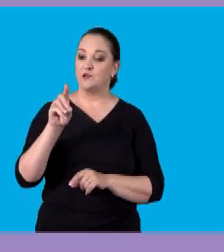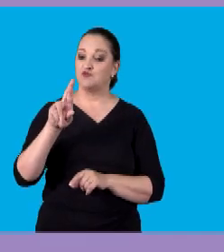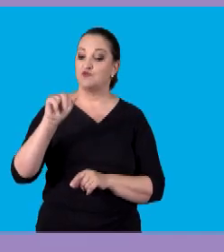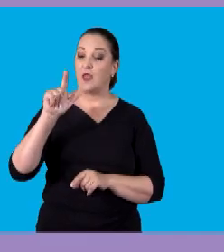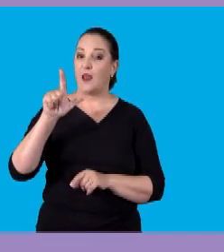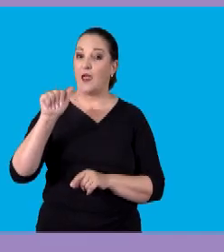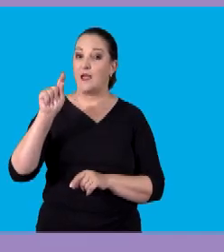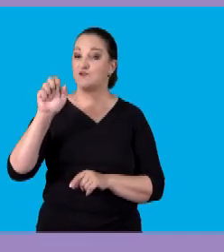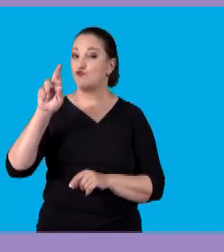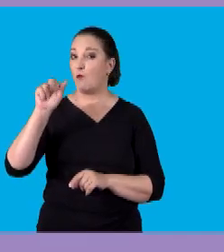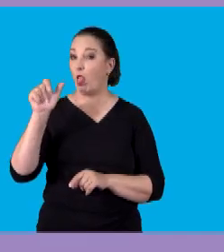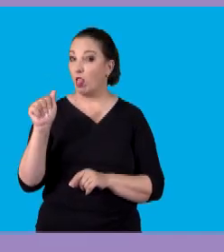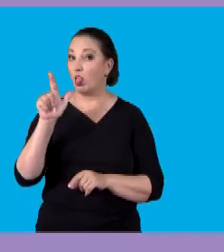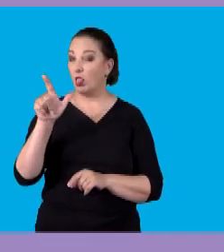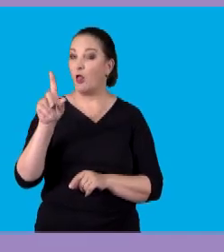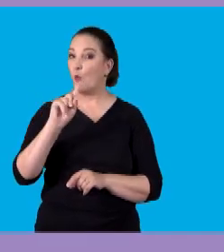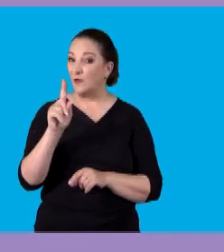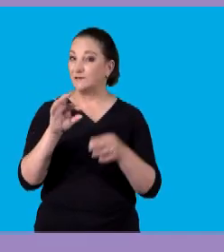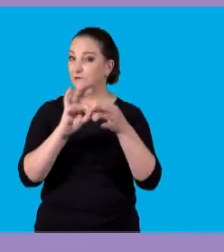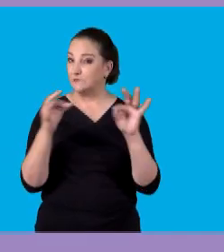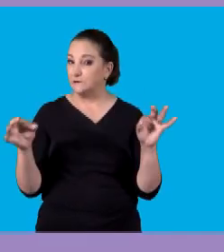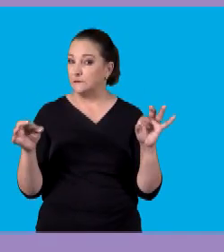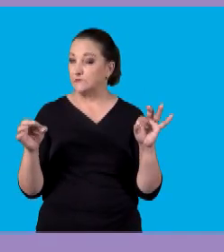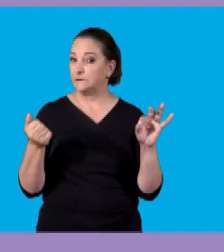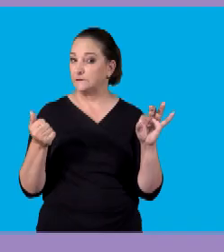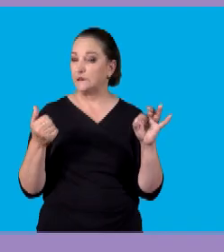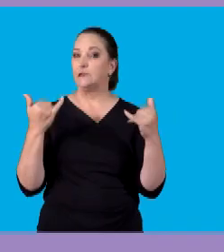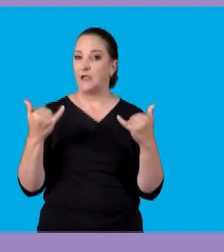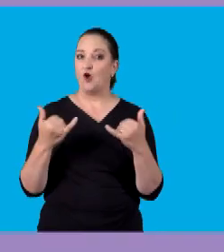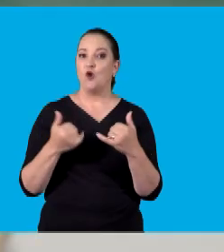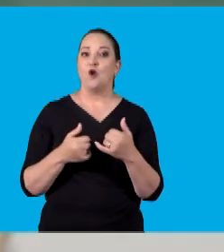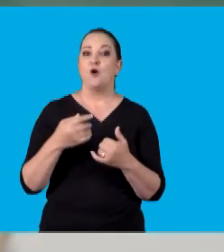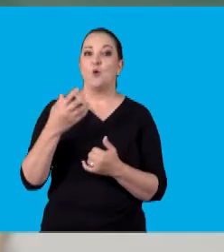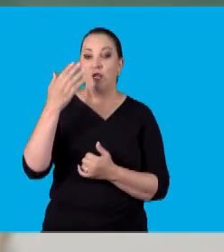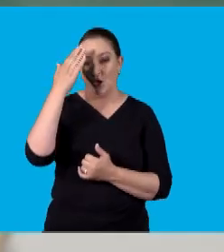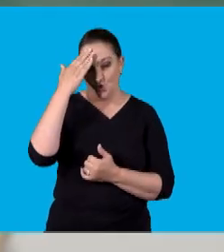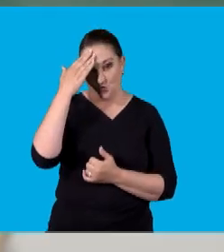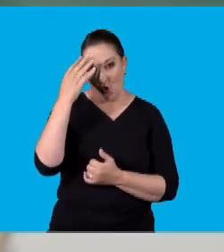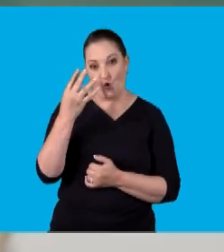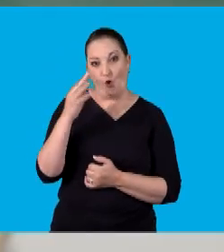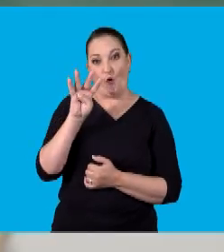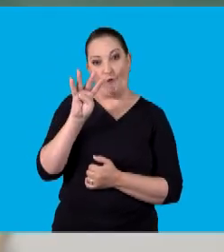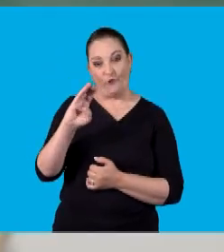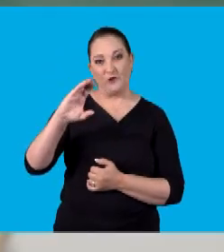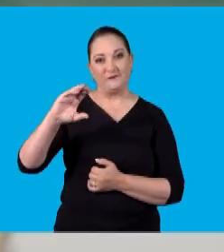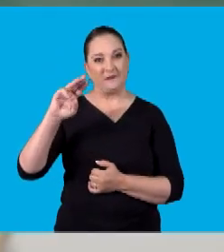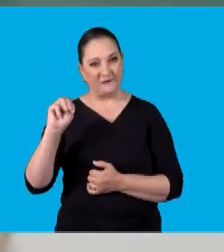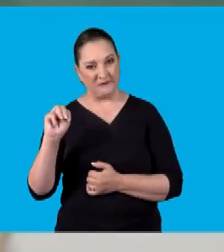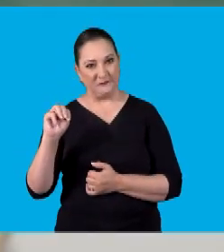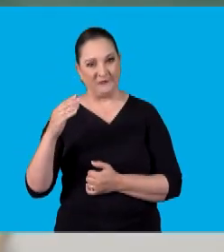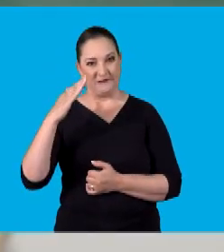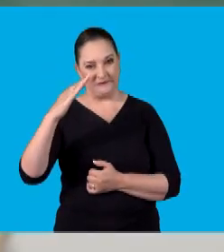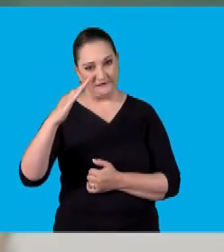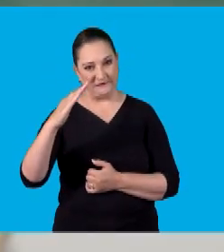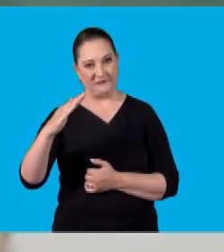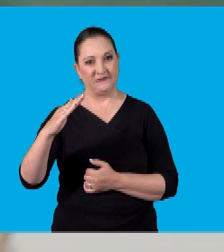now, AB was given as 4 centimeters. And since as well in a kite, we have two pairs of adjacent sides, we can